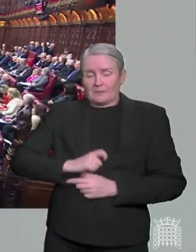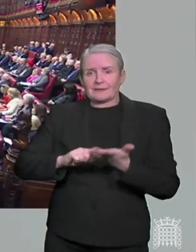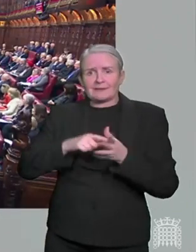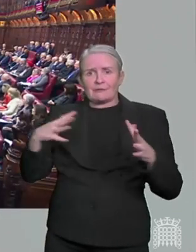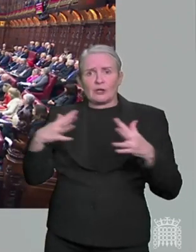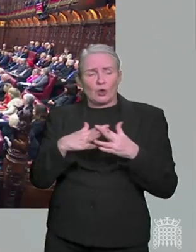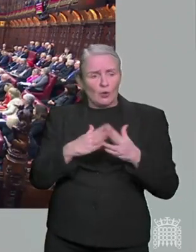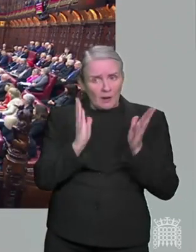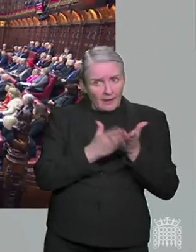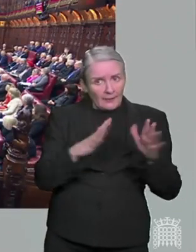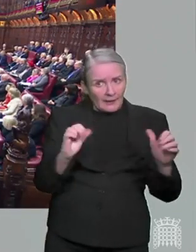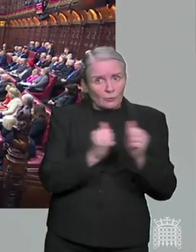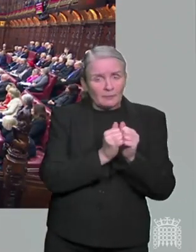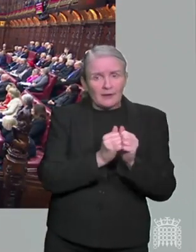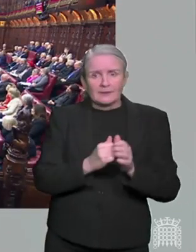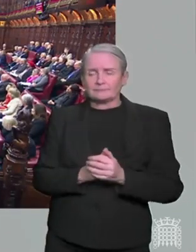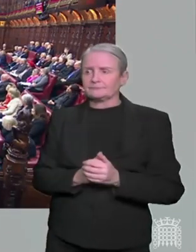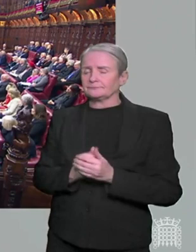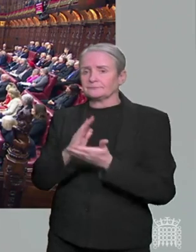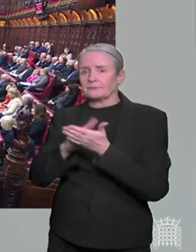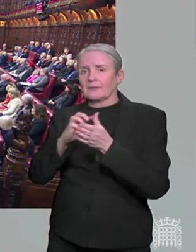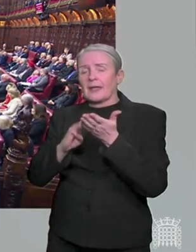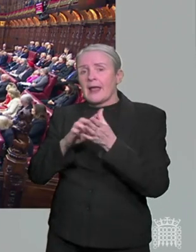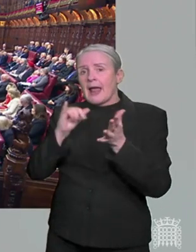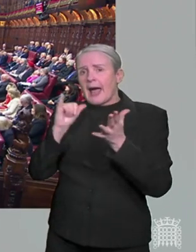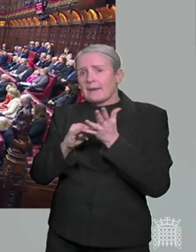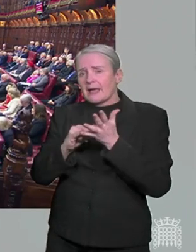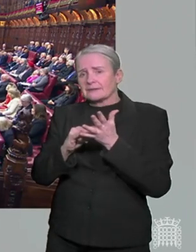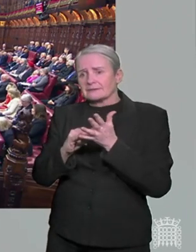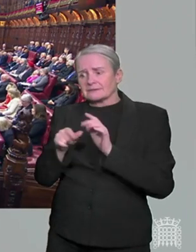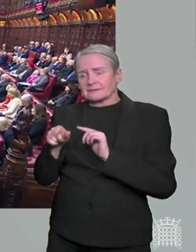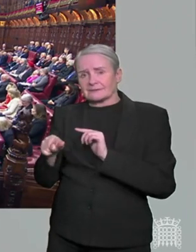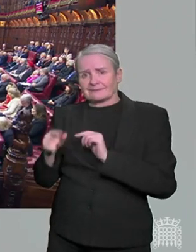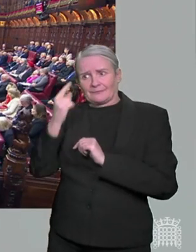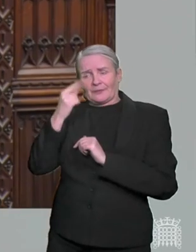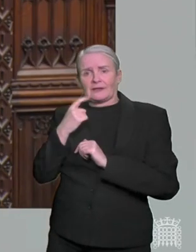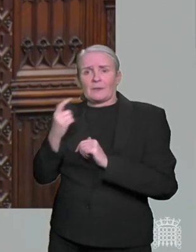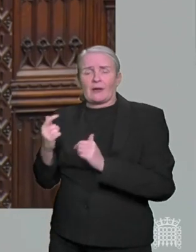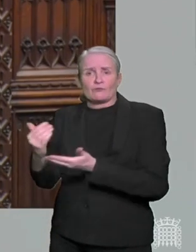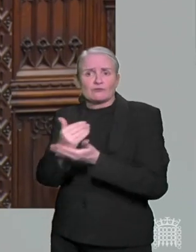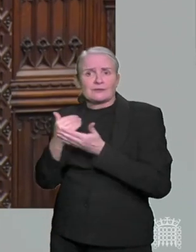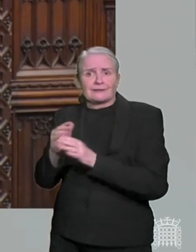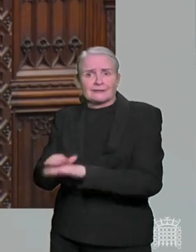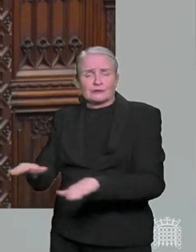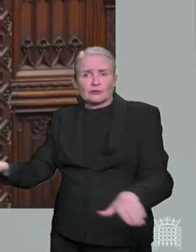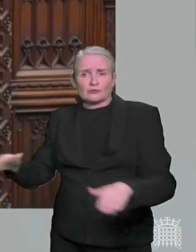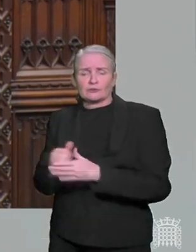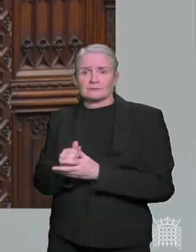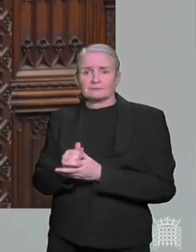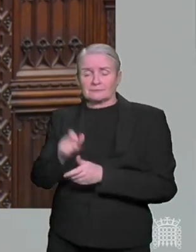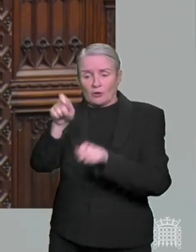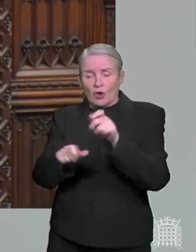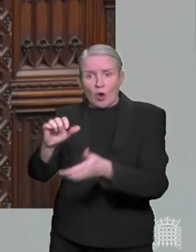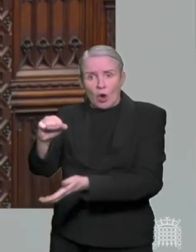Minister aware of any moves by Hamas to protect the children of Gaza, for instance by releasing all the hostages, as he just mentioned, or indeed